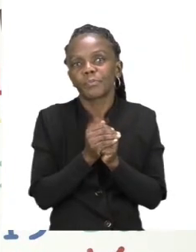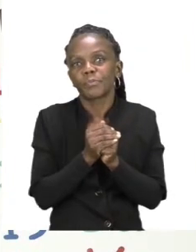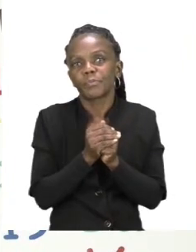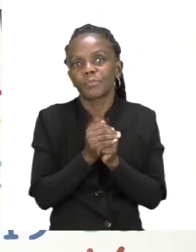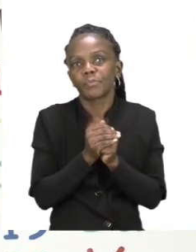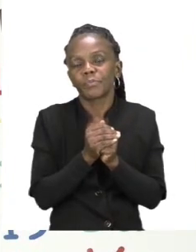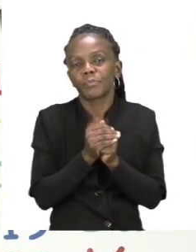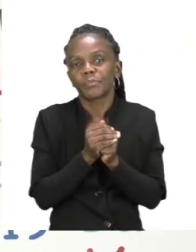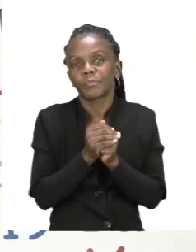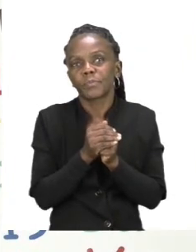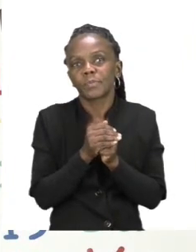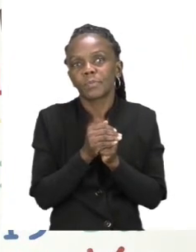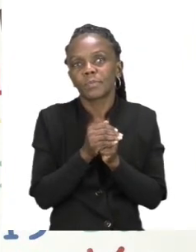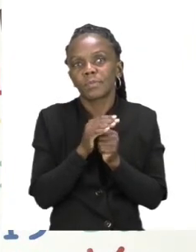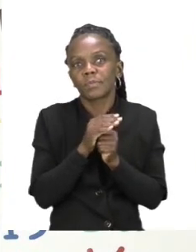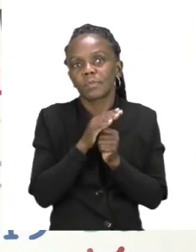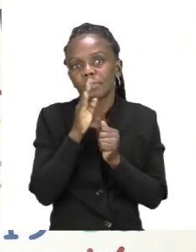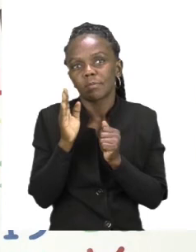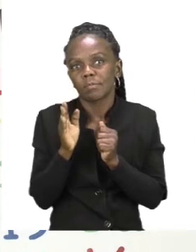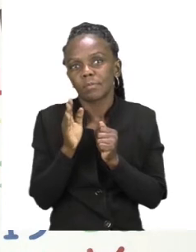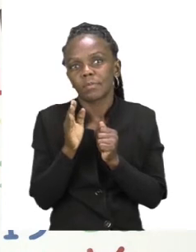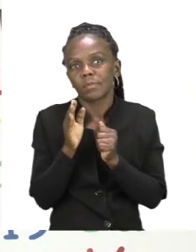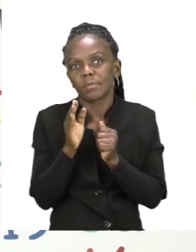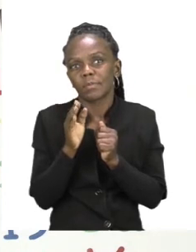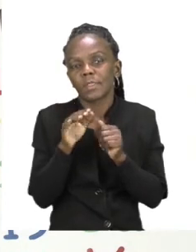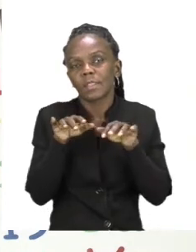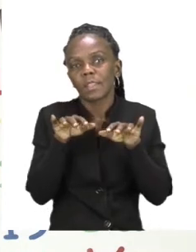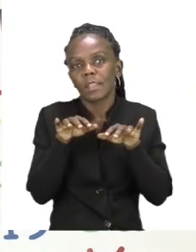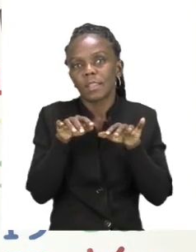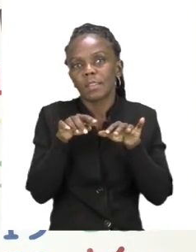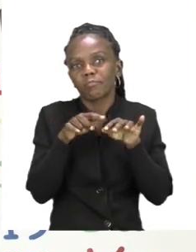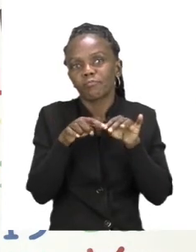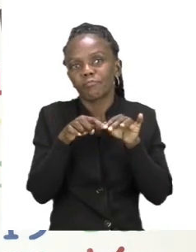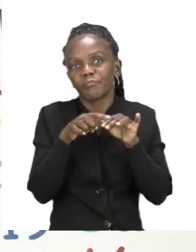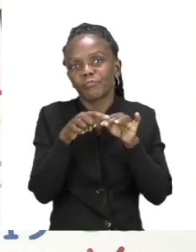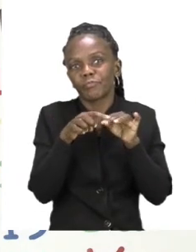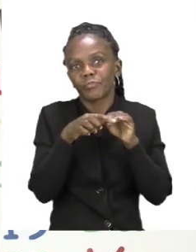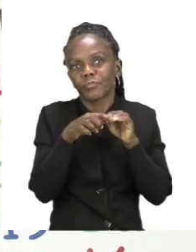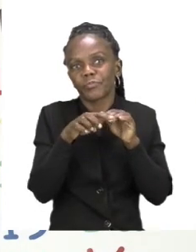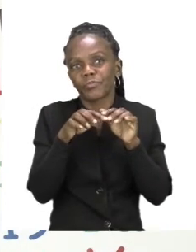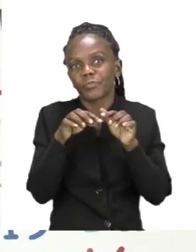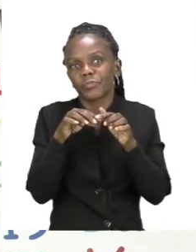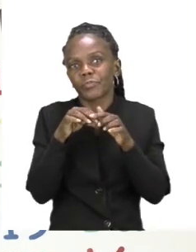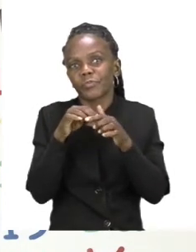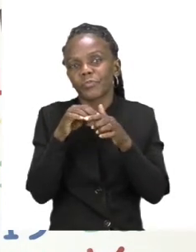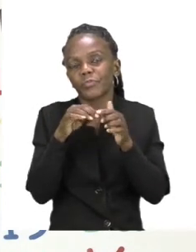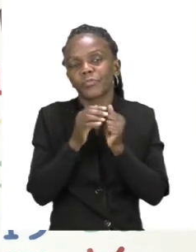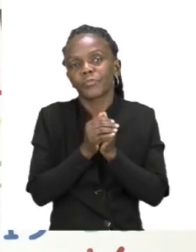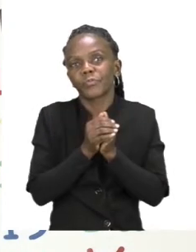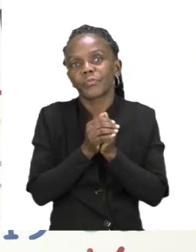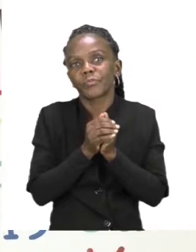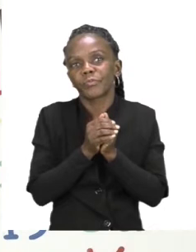body part that we have are nails. Everyone has nails. We